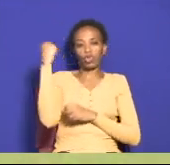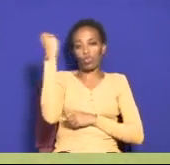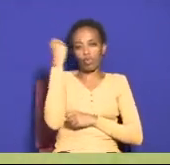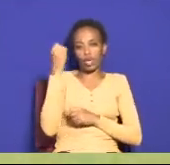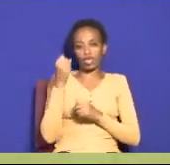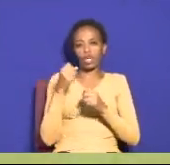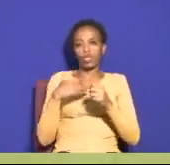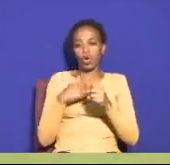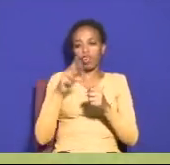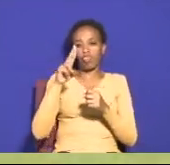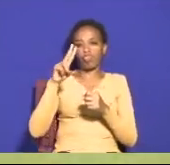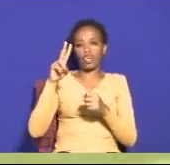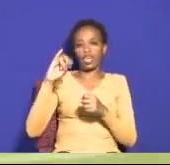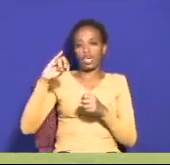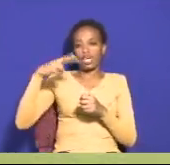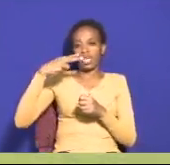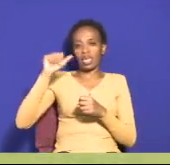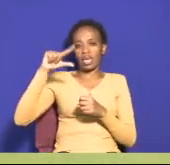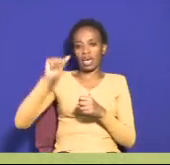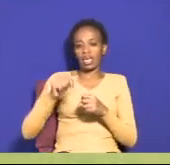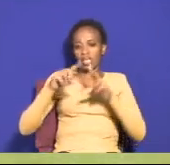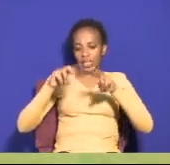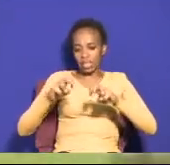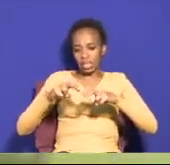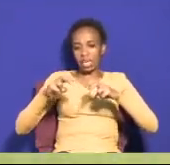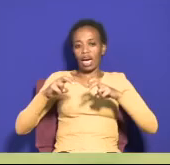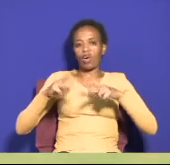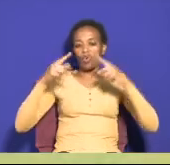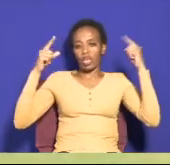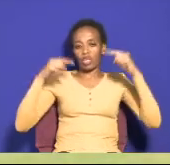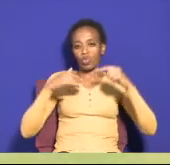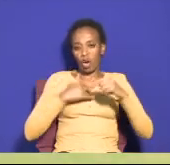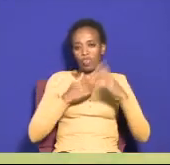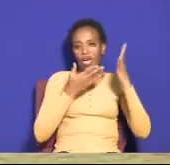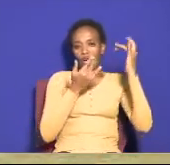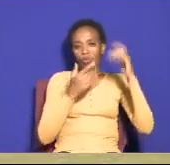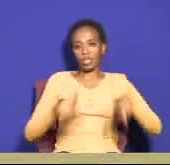to battle Vihiga Bullets, seeking a win to keep their title hopes alive.